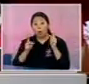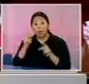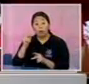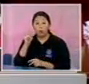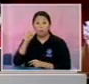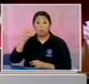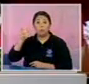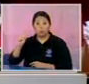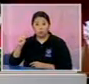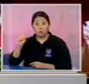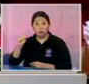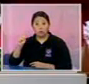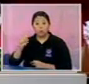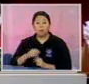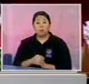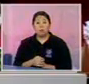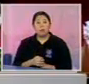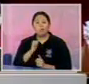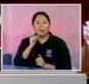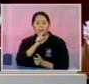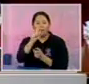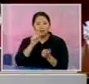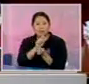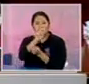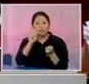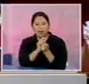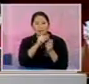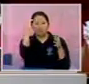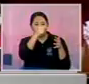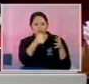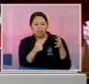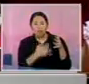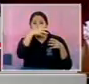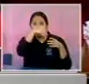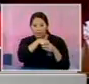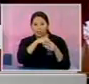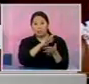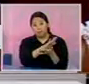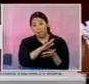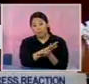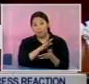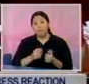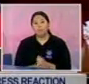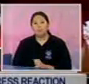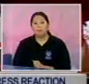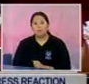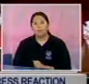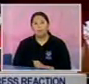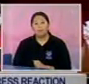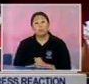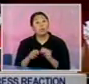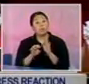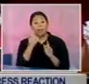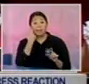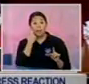the Commissioner of Internal Revenue was brought here to testify on the documents